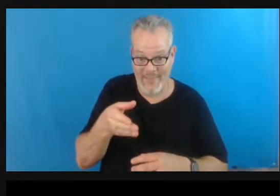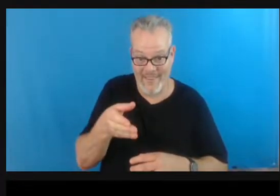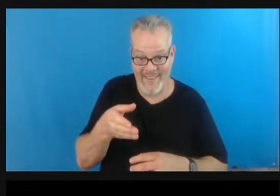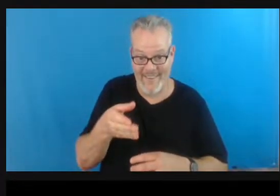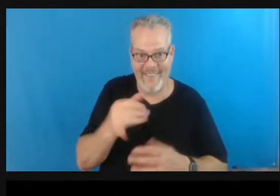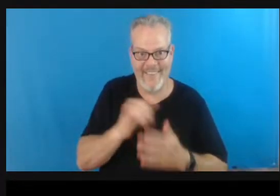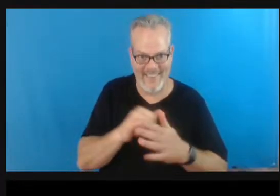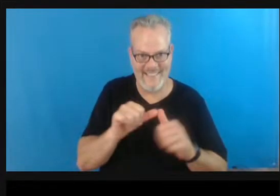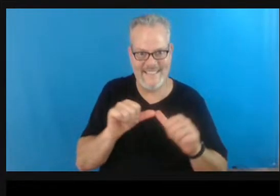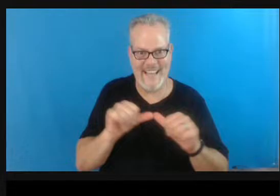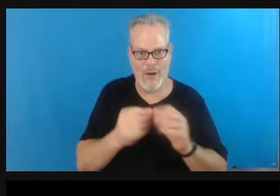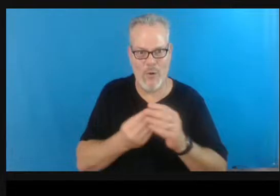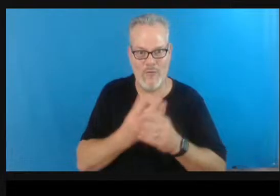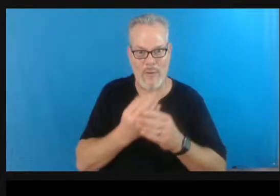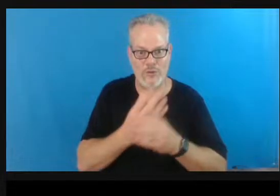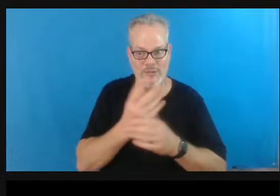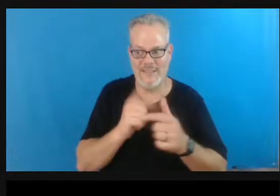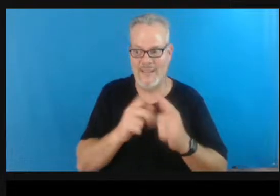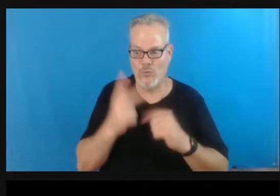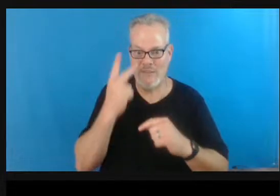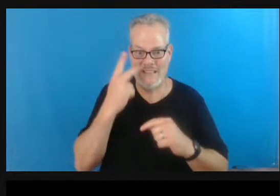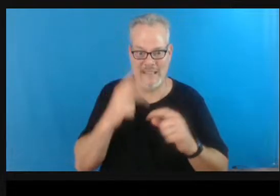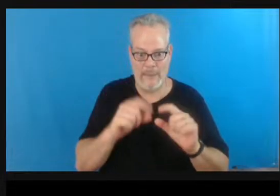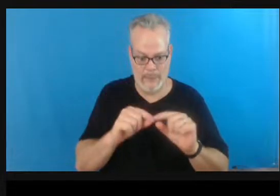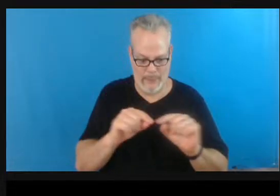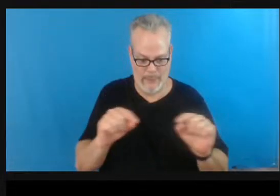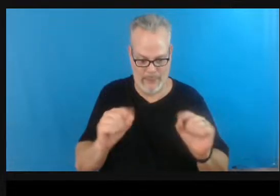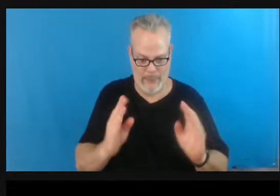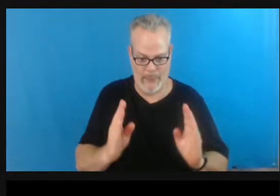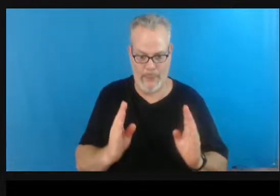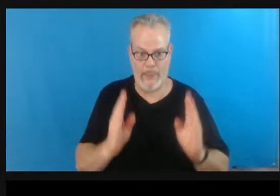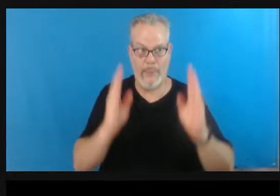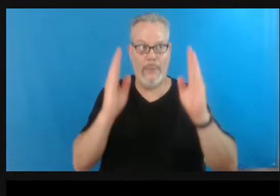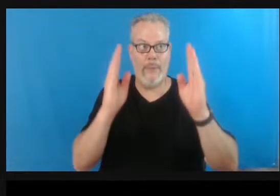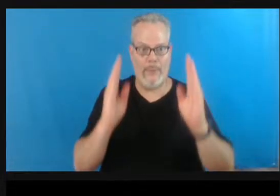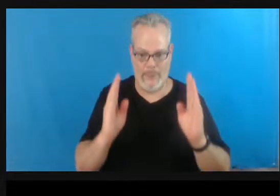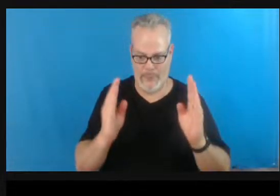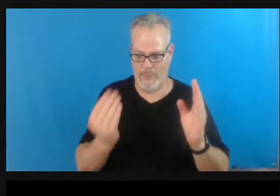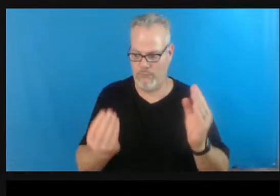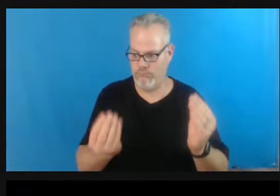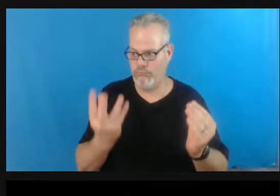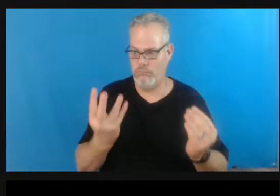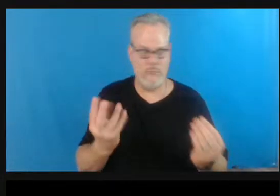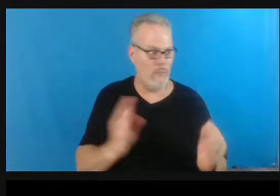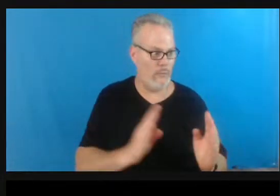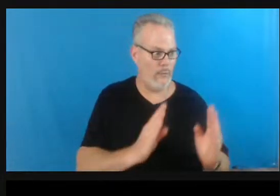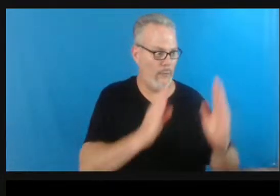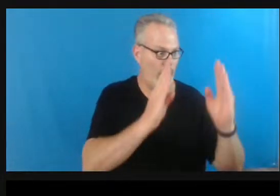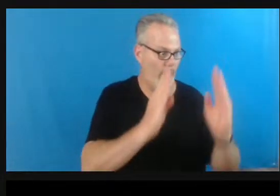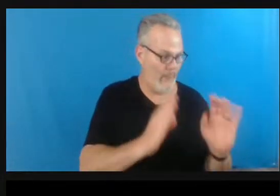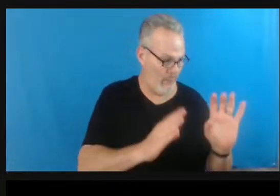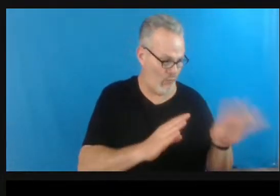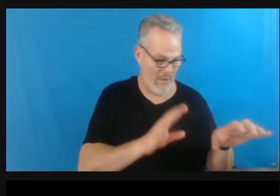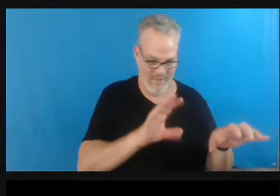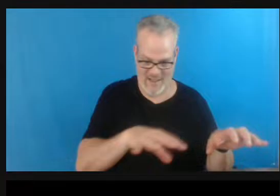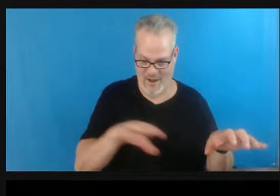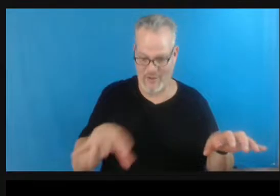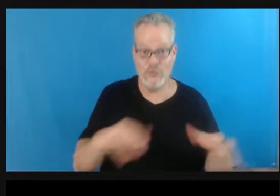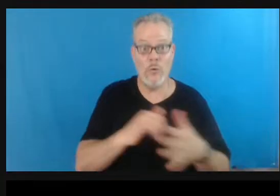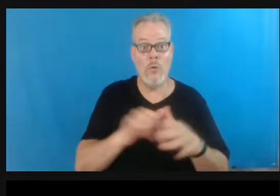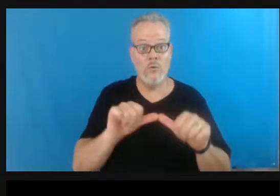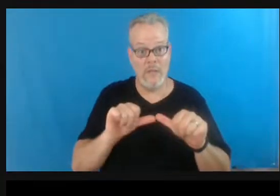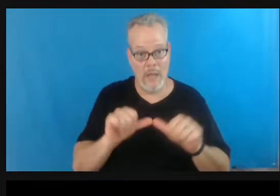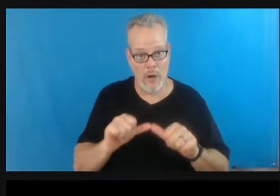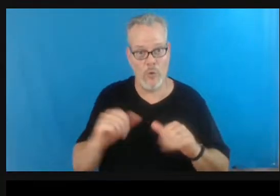that. And we had this dikes inject over here and over here as well. So this has been the area where the magma has reached. When